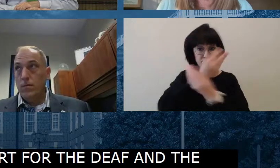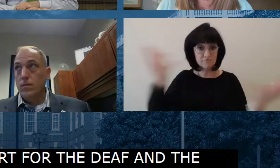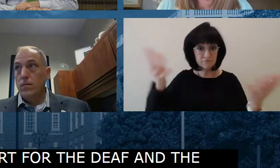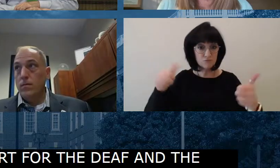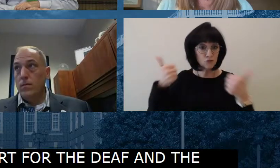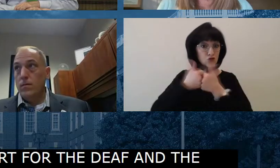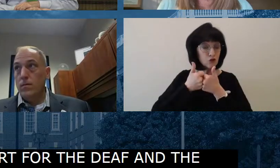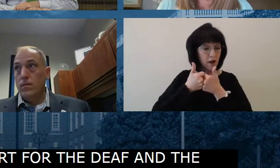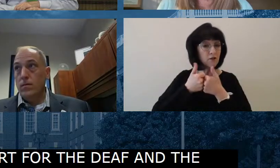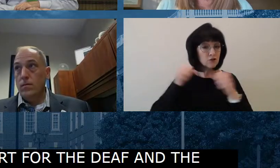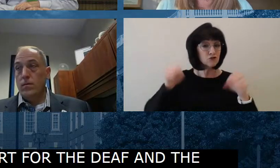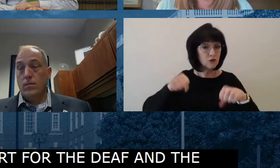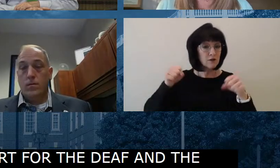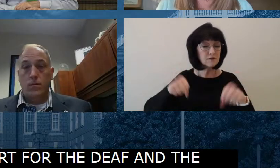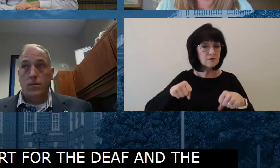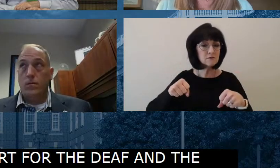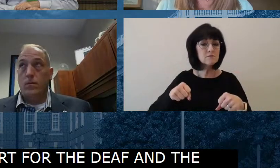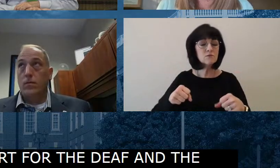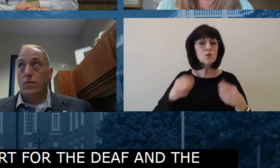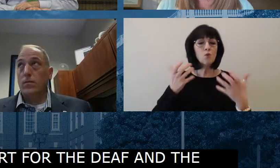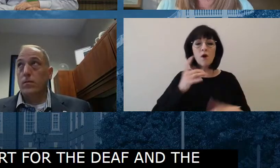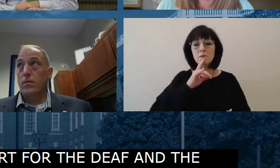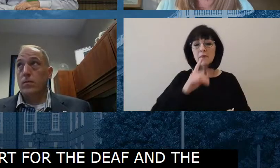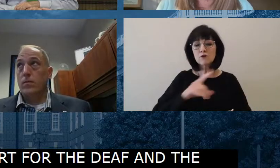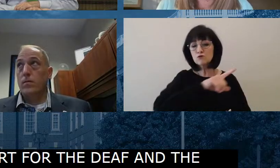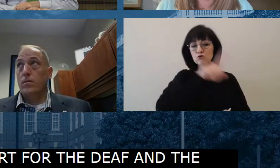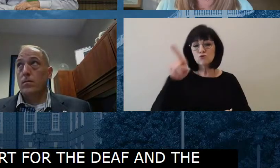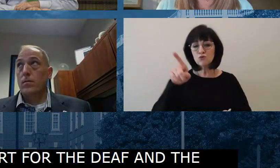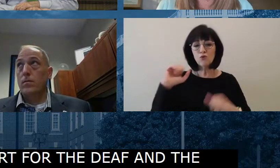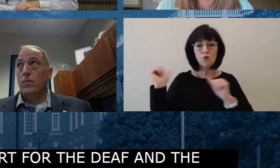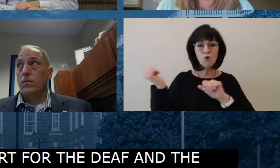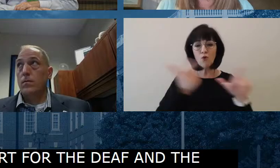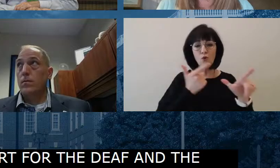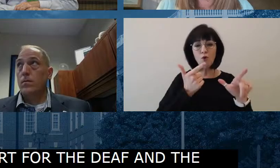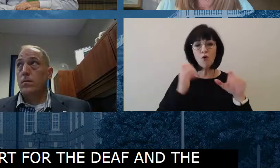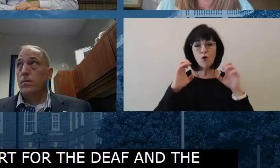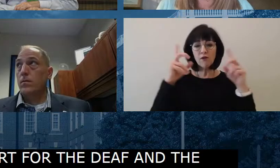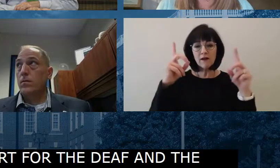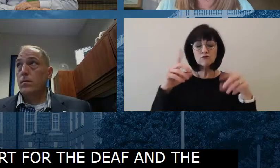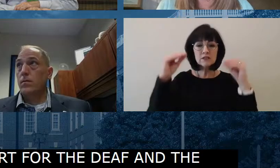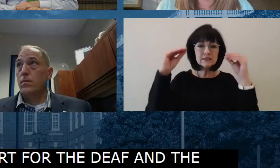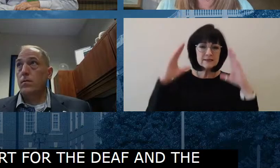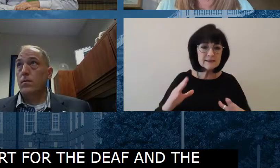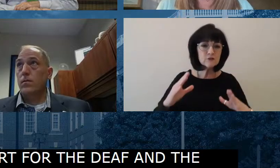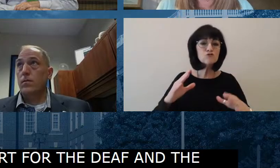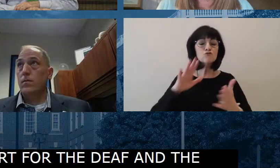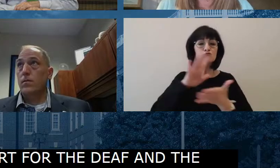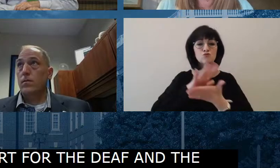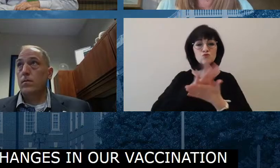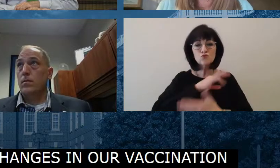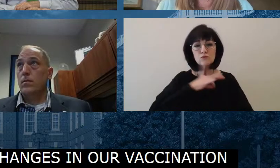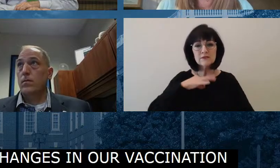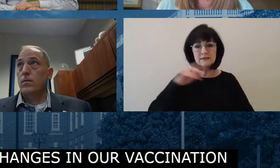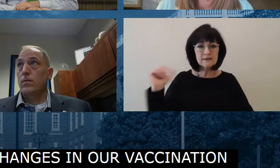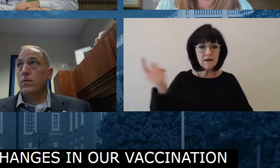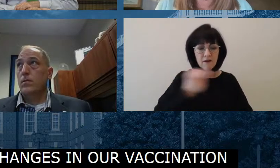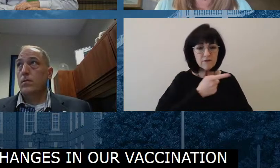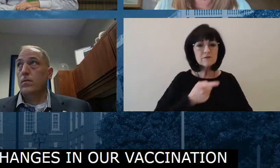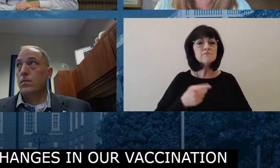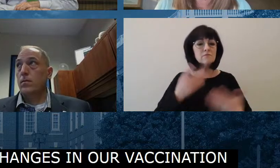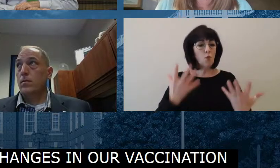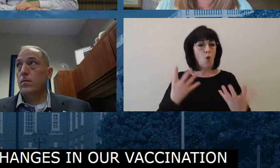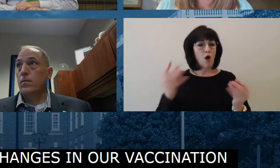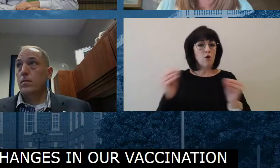as well as to open up by May 1st registration for vaccinations to all citizens